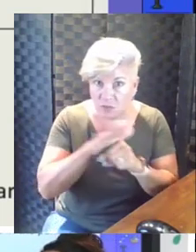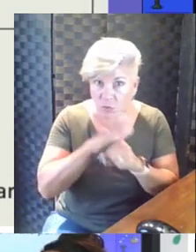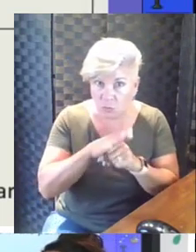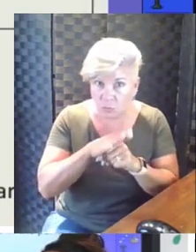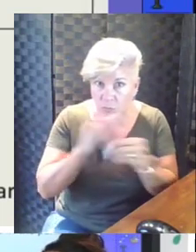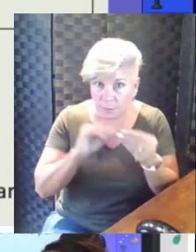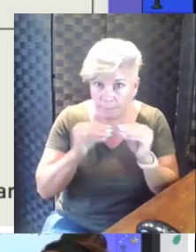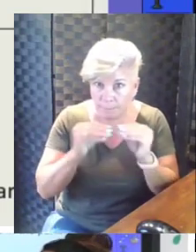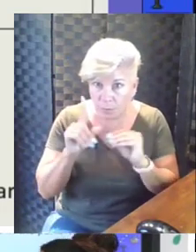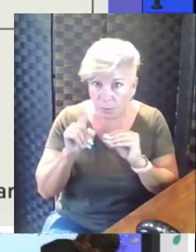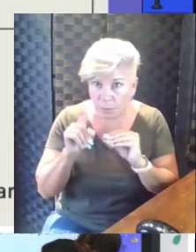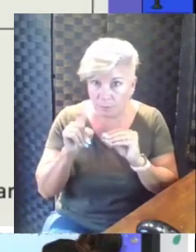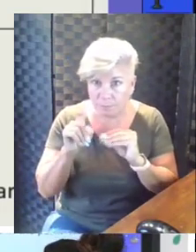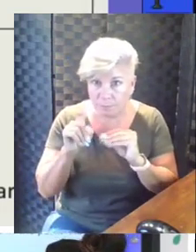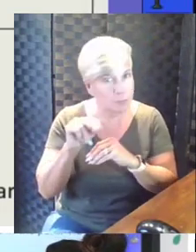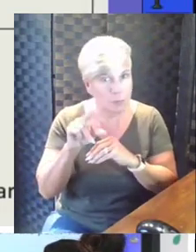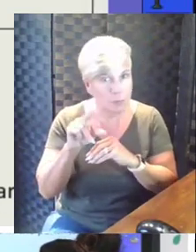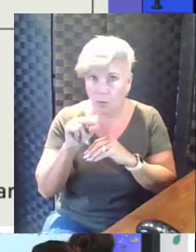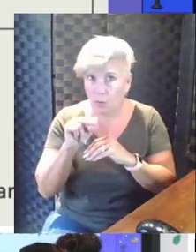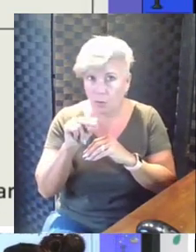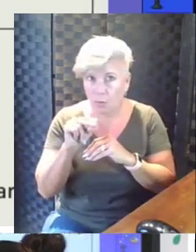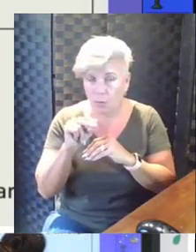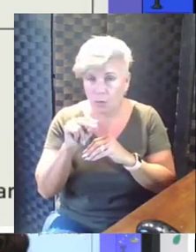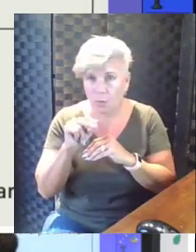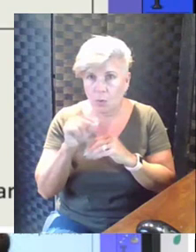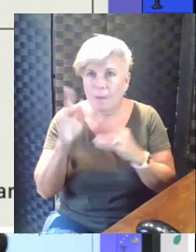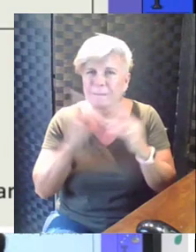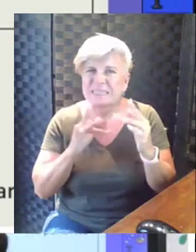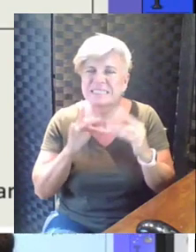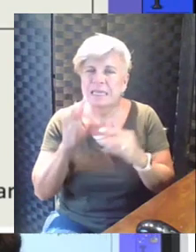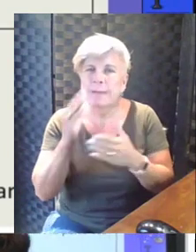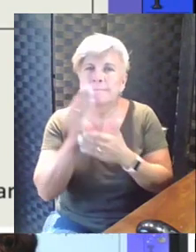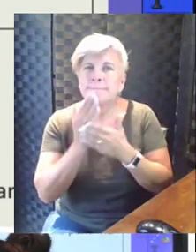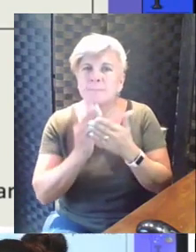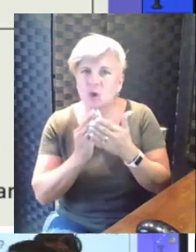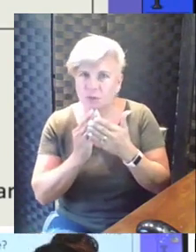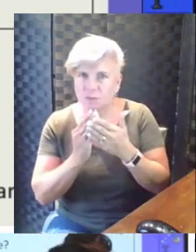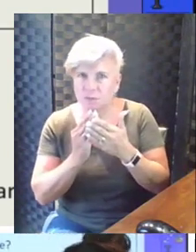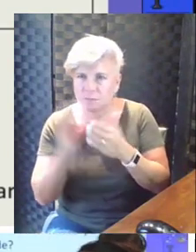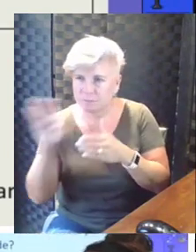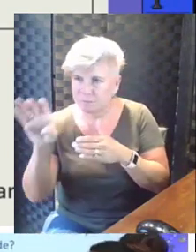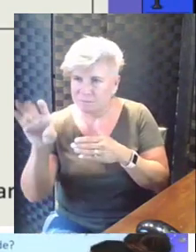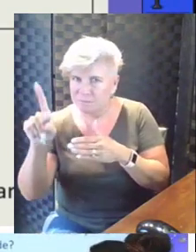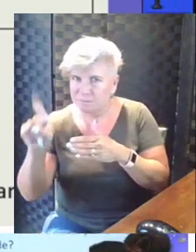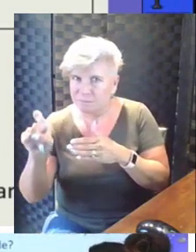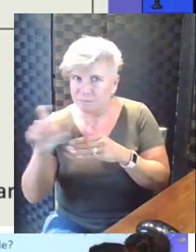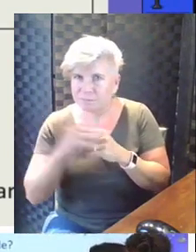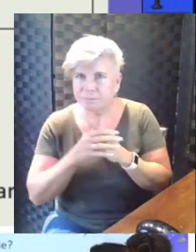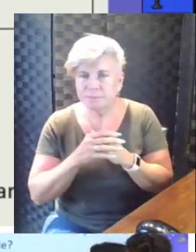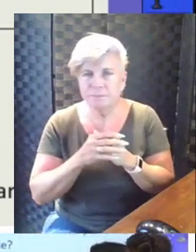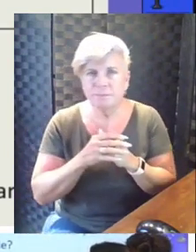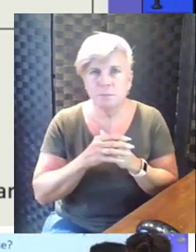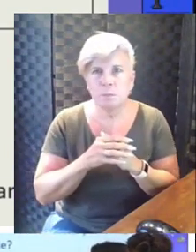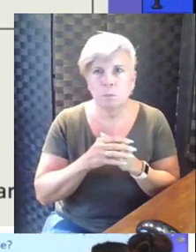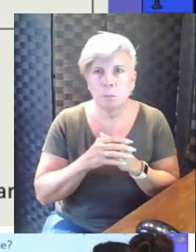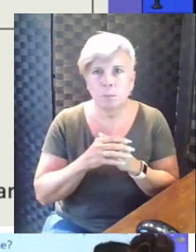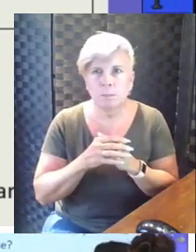there are? Nope, we're missing a part, so we have that missing part again.